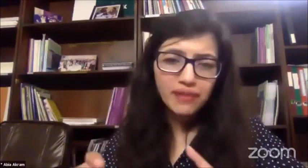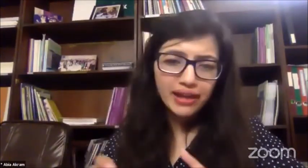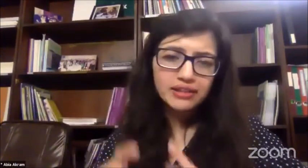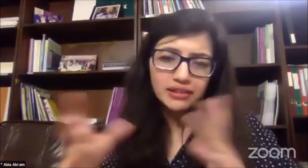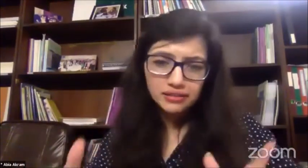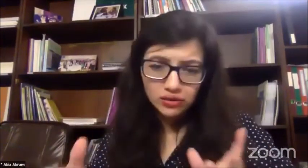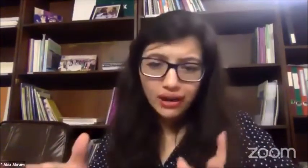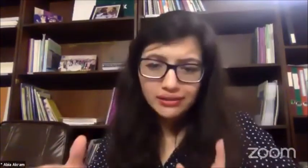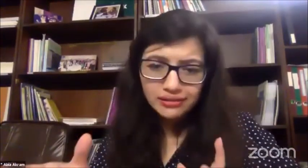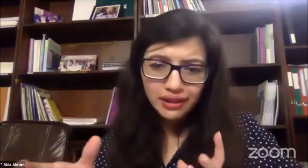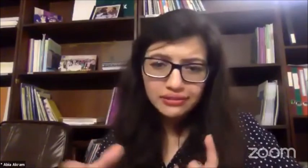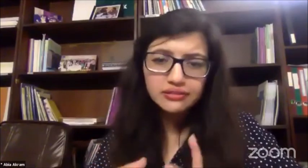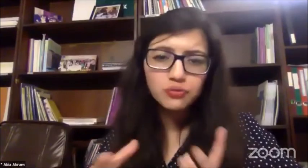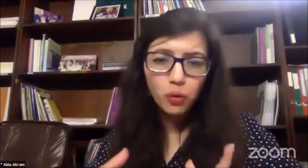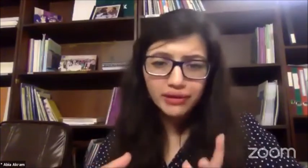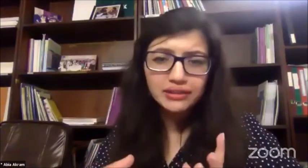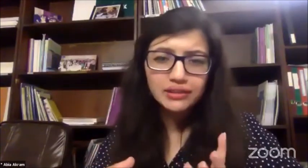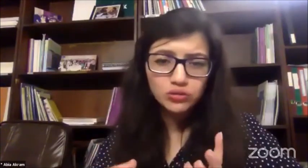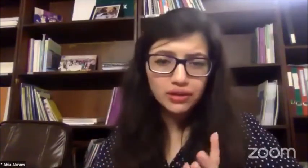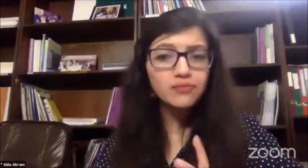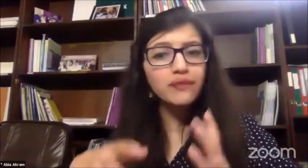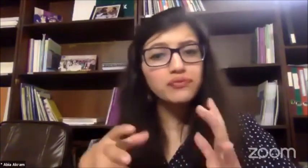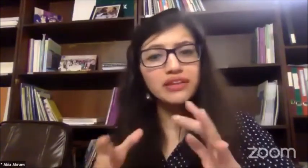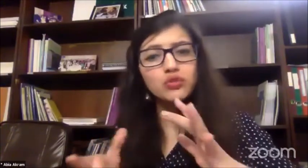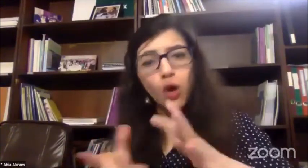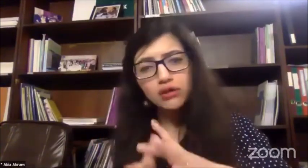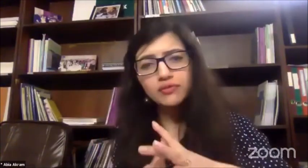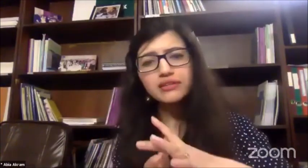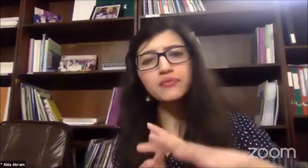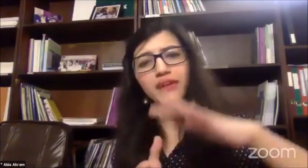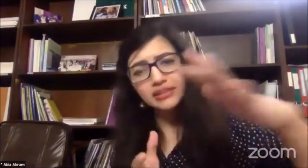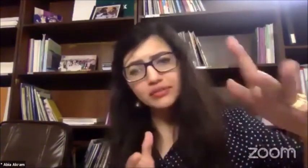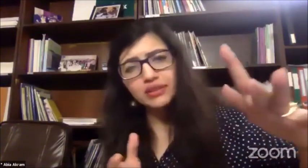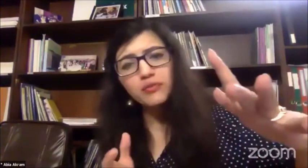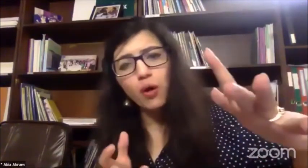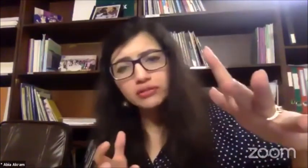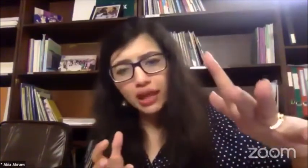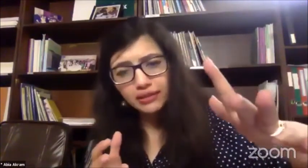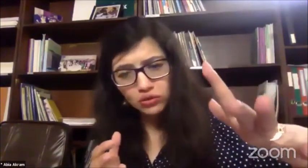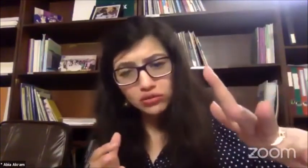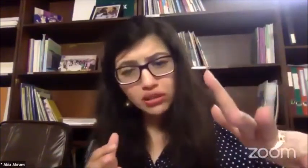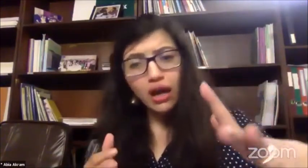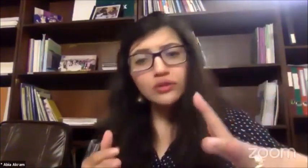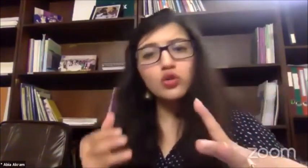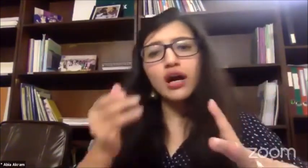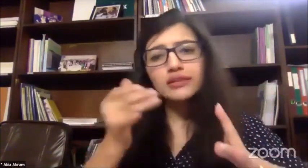can make these crisis centers more inclusive. And we talked with the mainstream